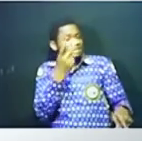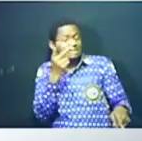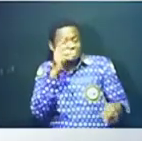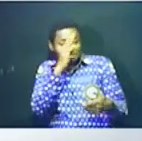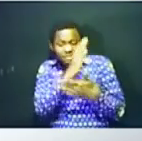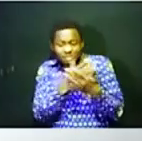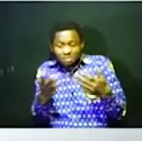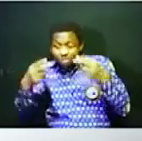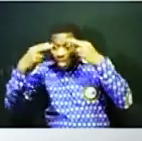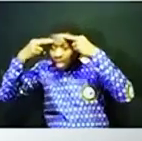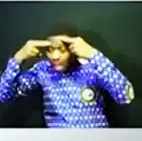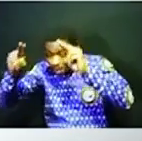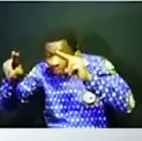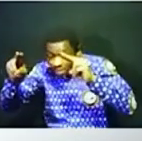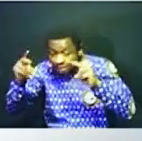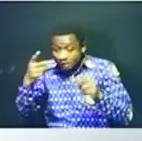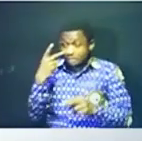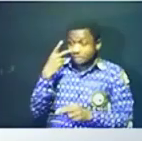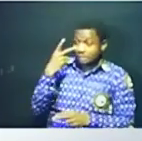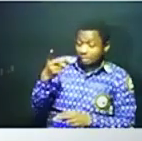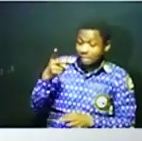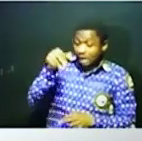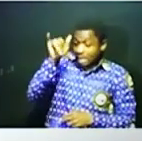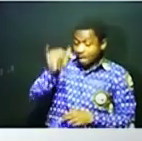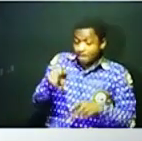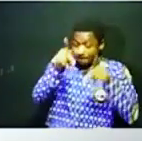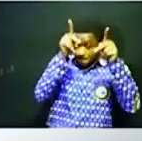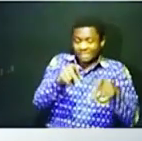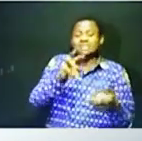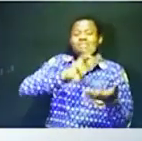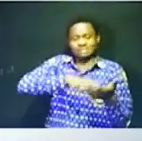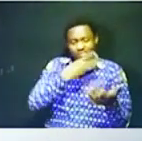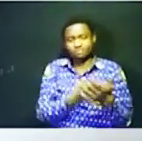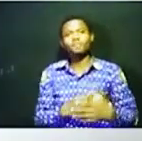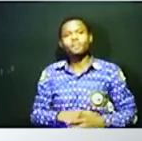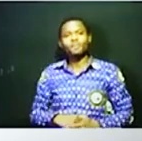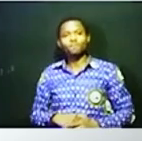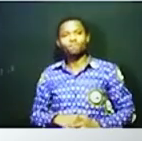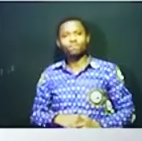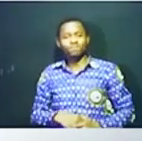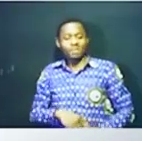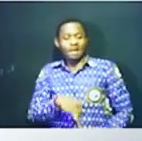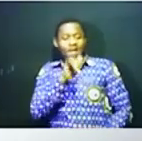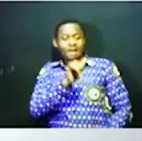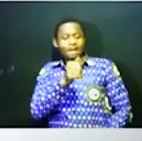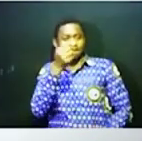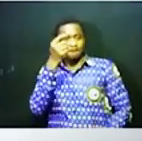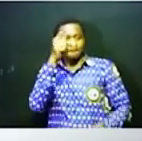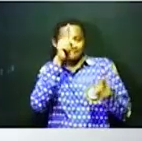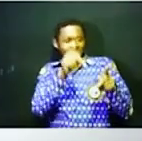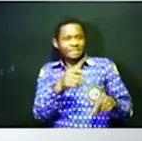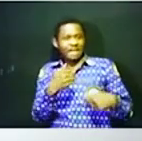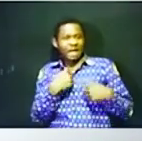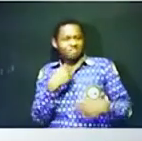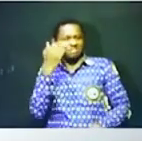A witness is a person who has knowledge of an event from observation and